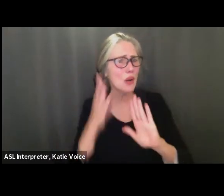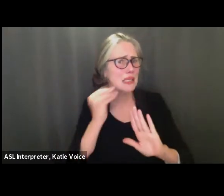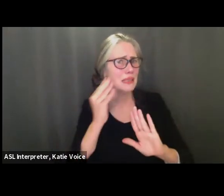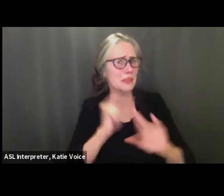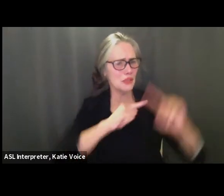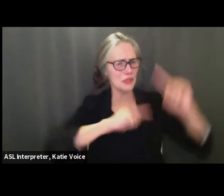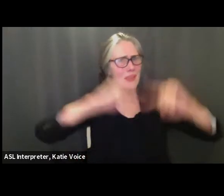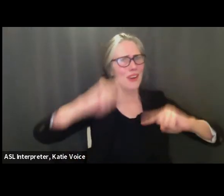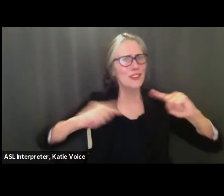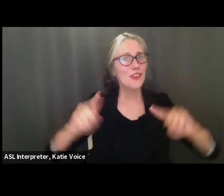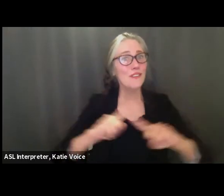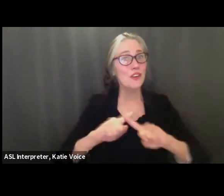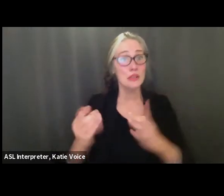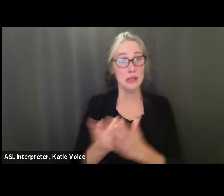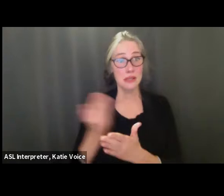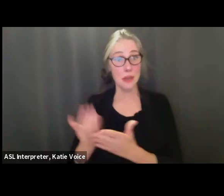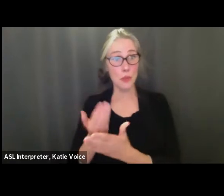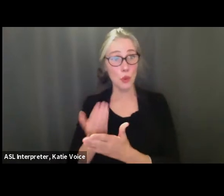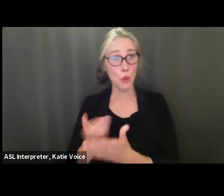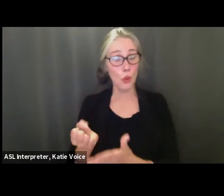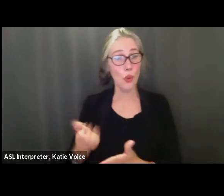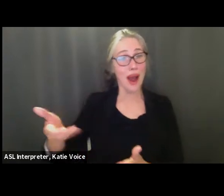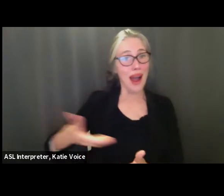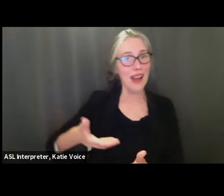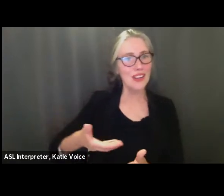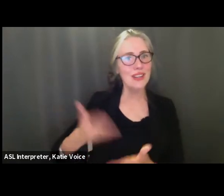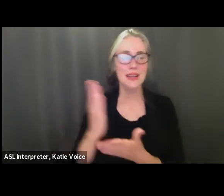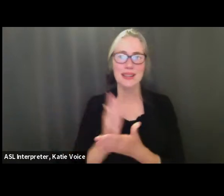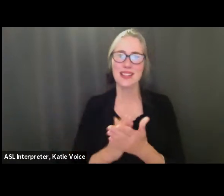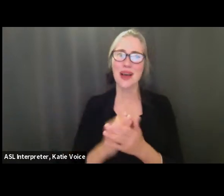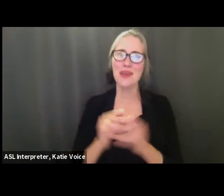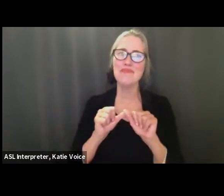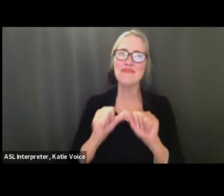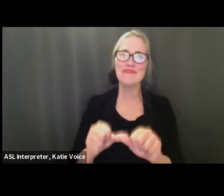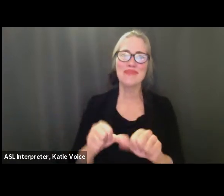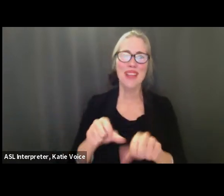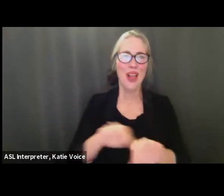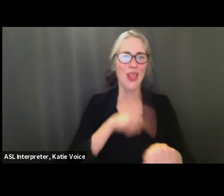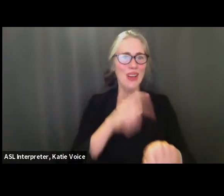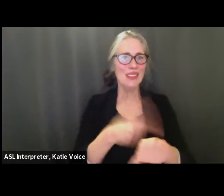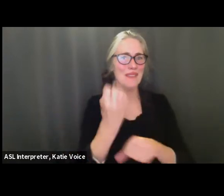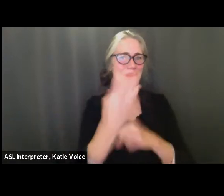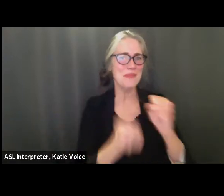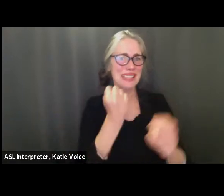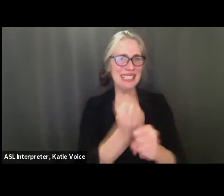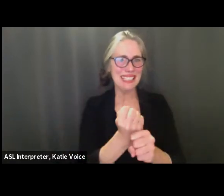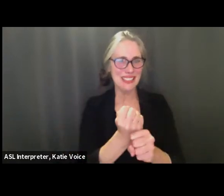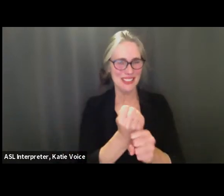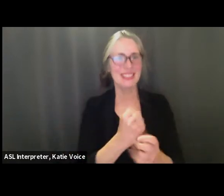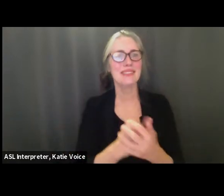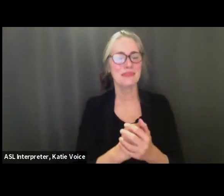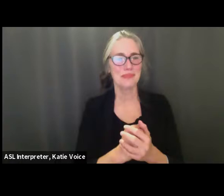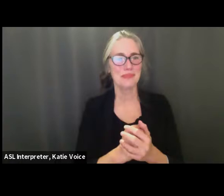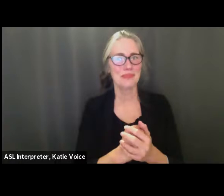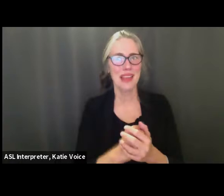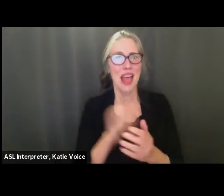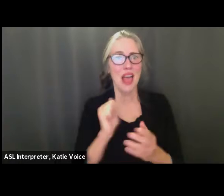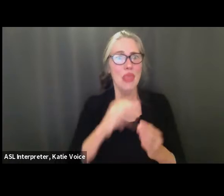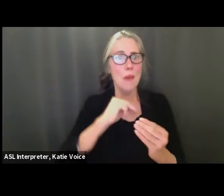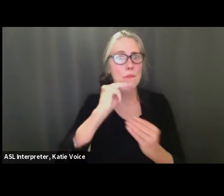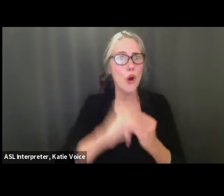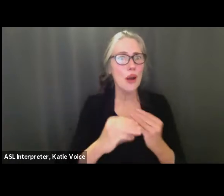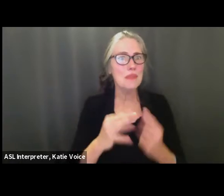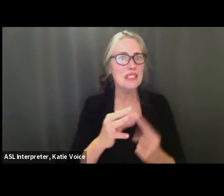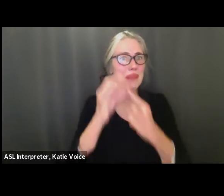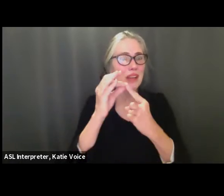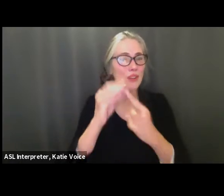were, fairly new and from teachers that have been there at the school for many years. The specialized program that they have for